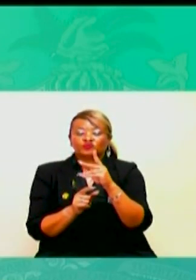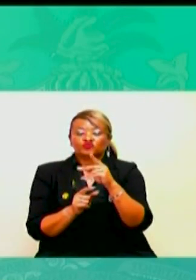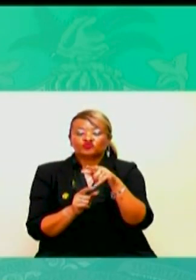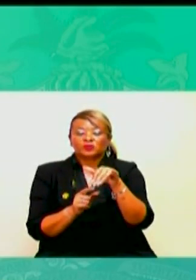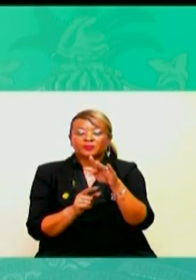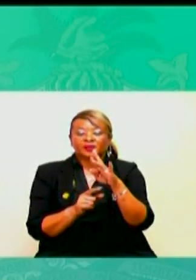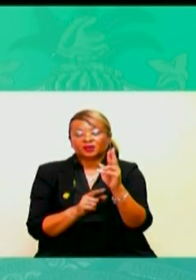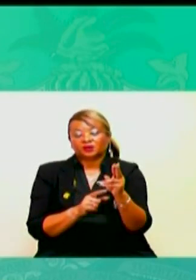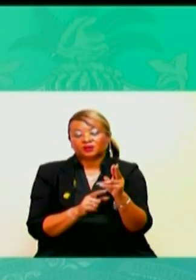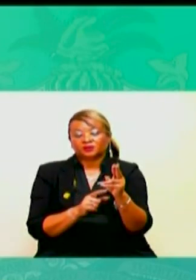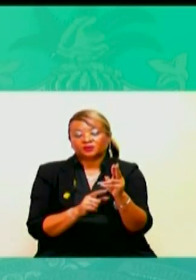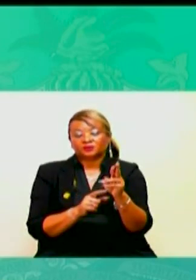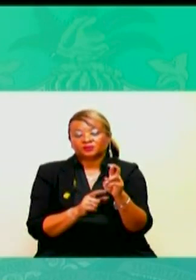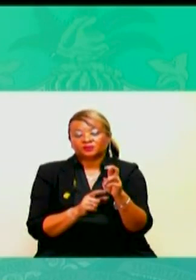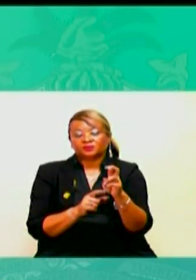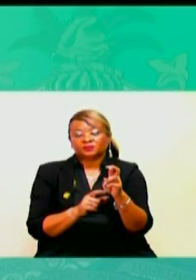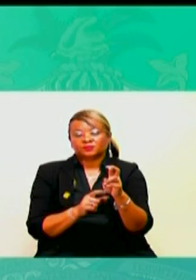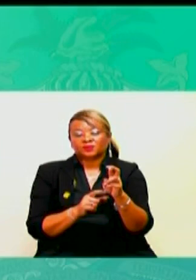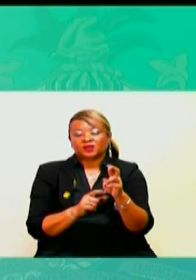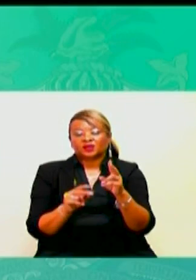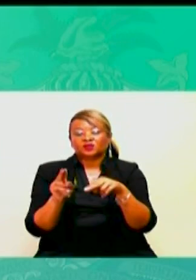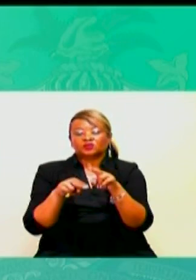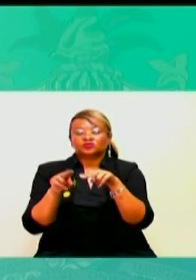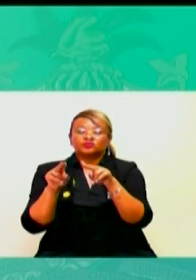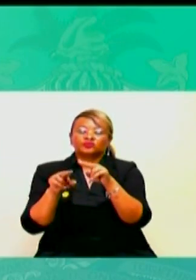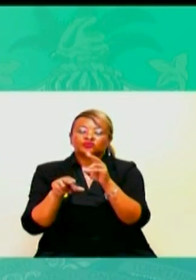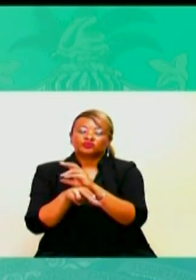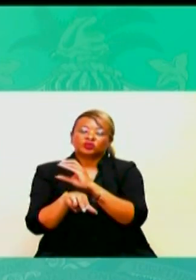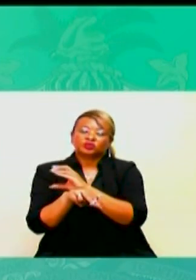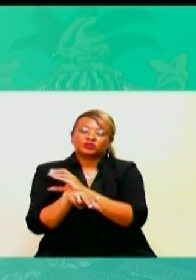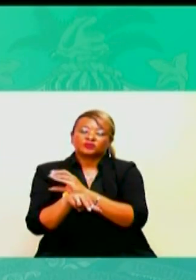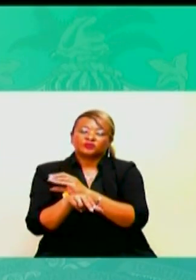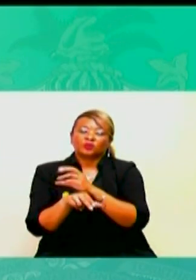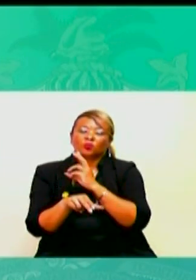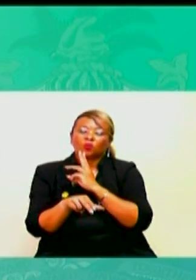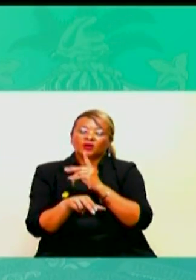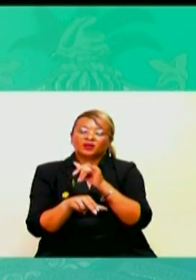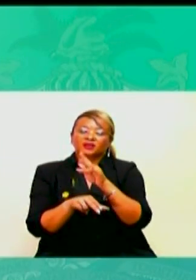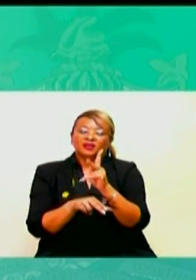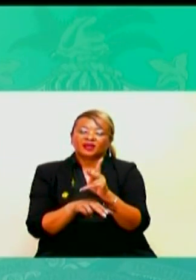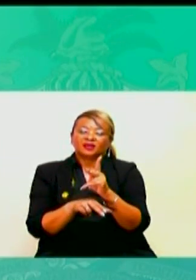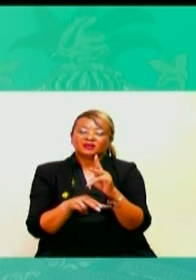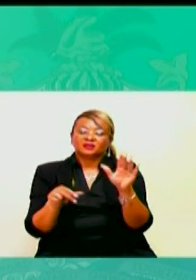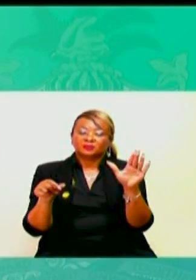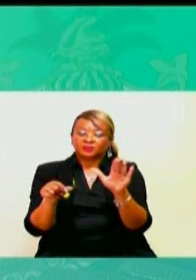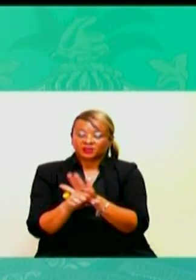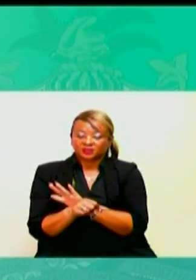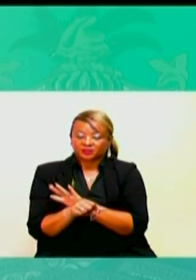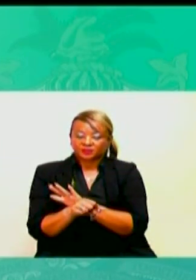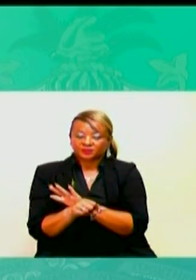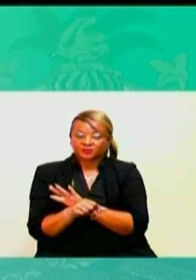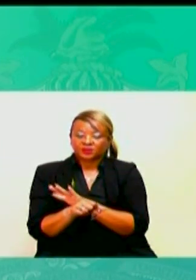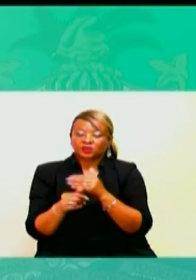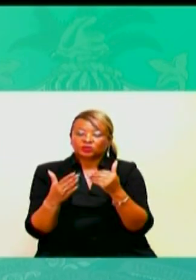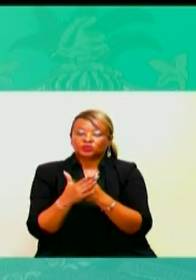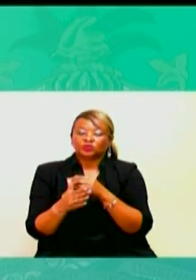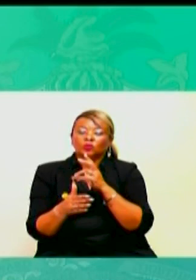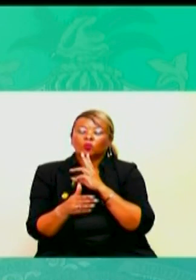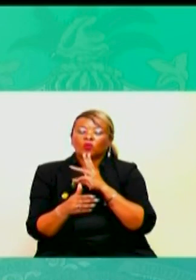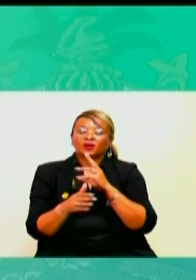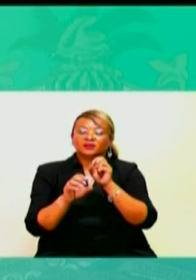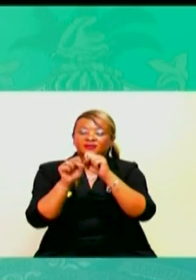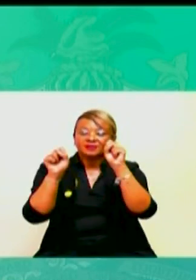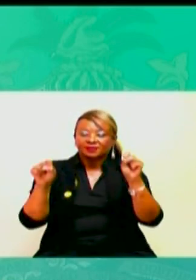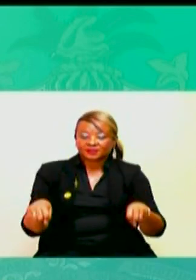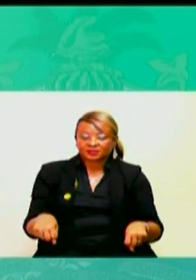I am also delighted to report that the construction of a new storage water tank in Grand Key is completed. The new water system in Marsh Harbor